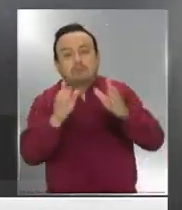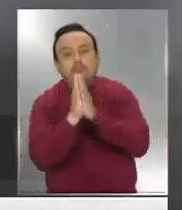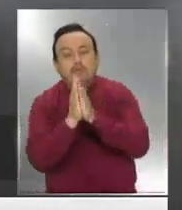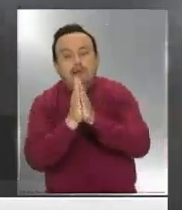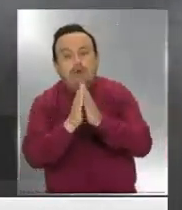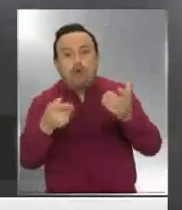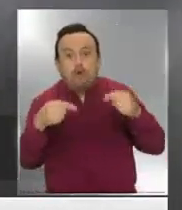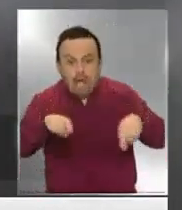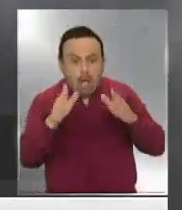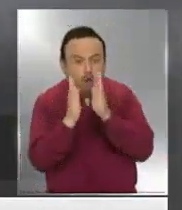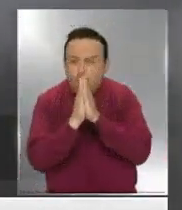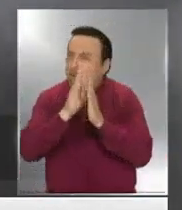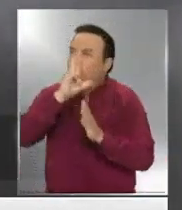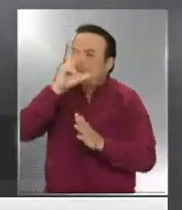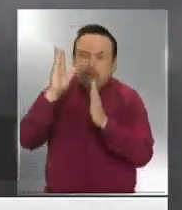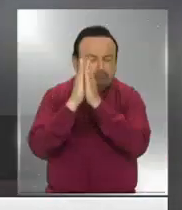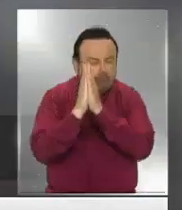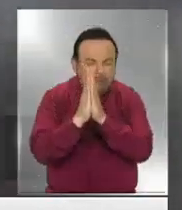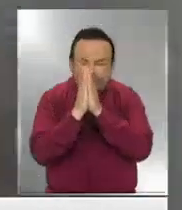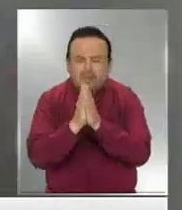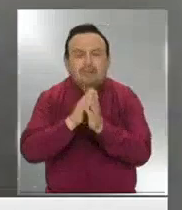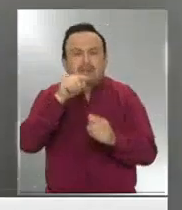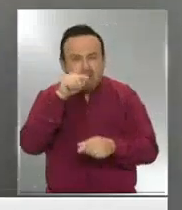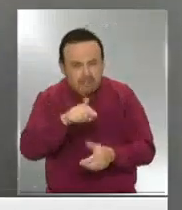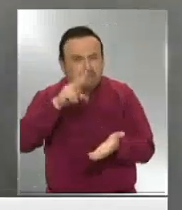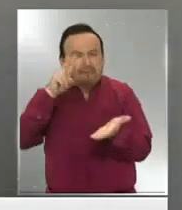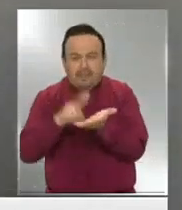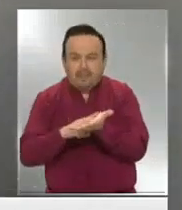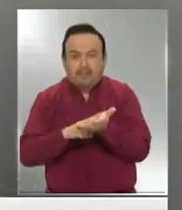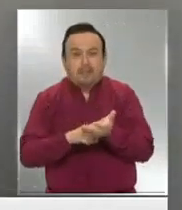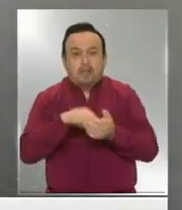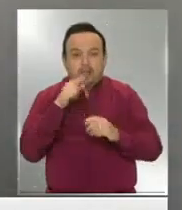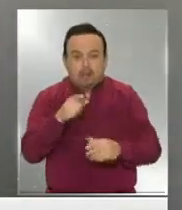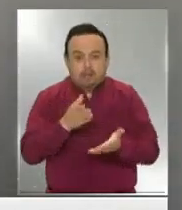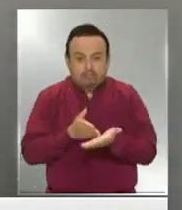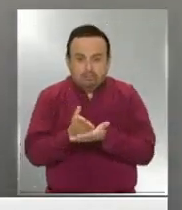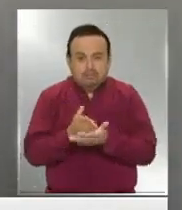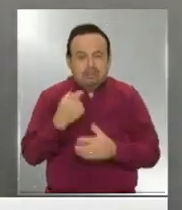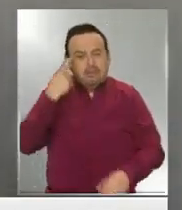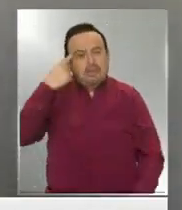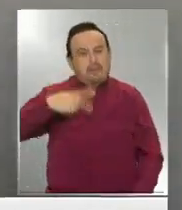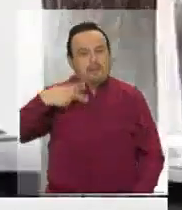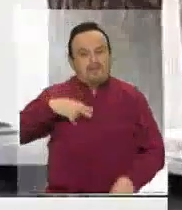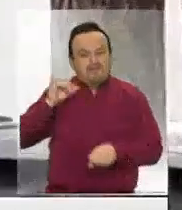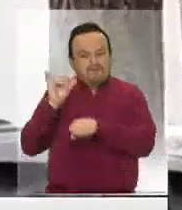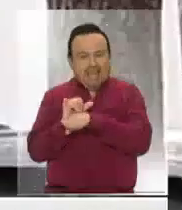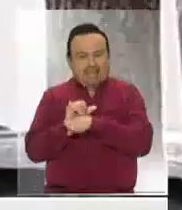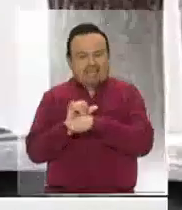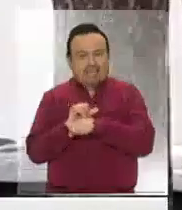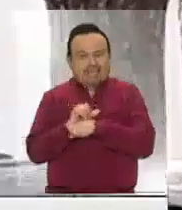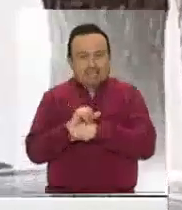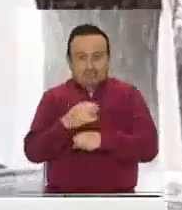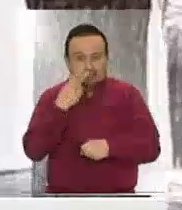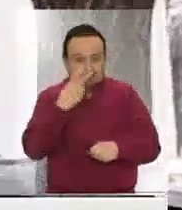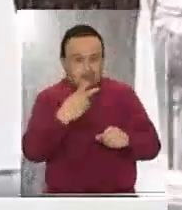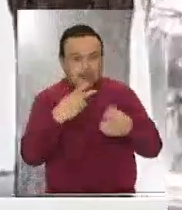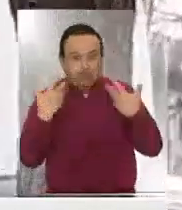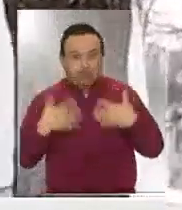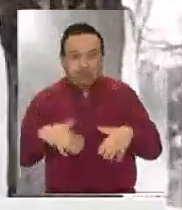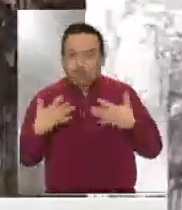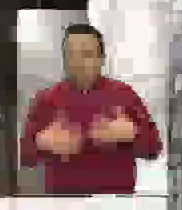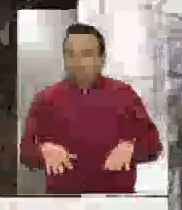Pray, pray. Get on your knees and pray. This is for real. Lo que al principio pudo haber sido una noticia falsa no era más que la